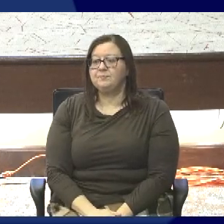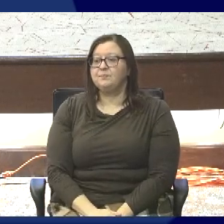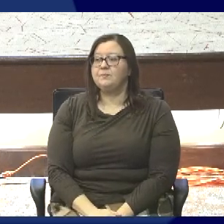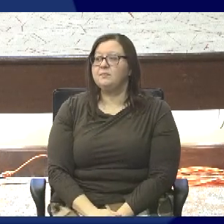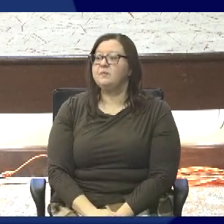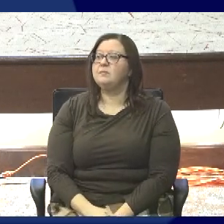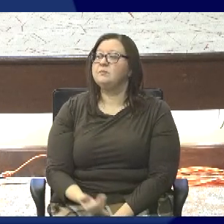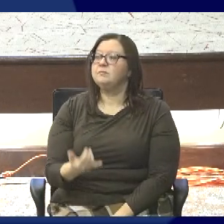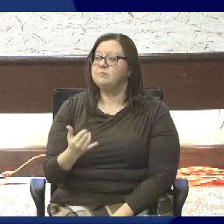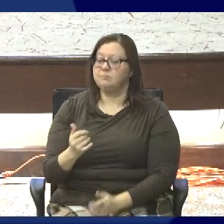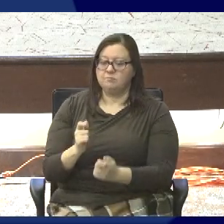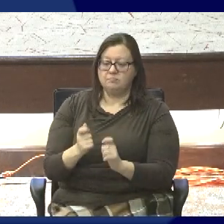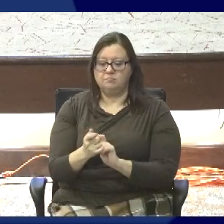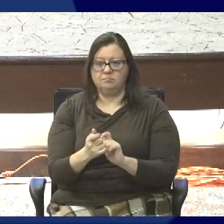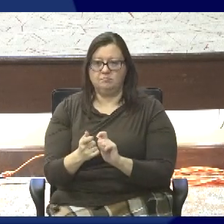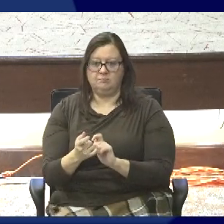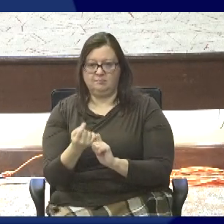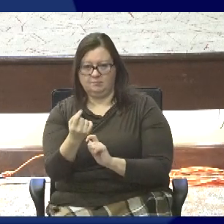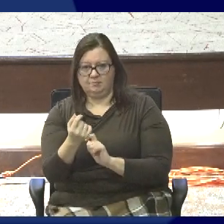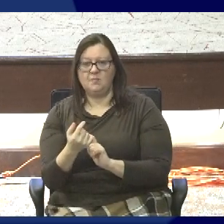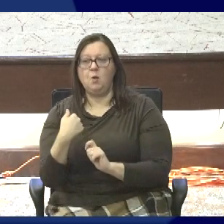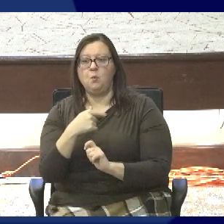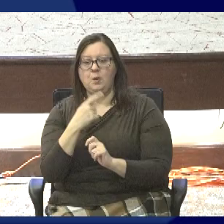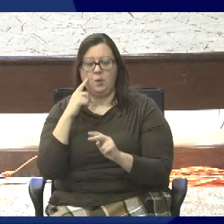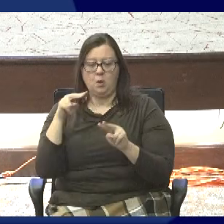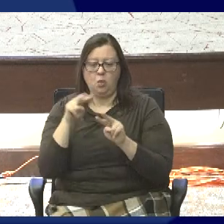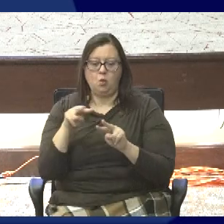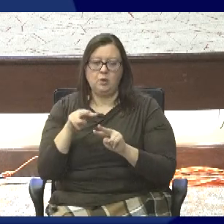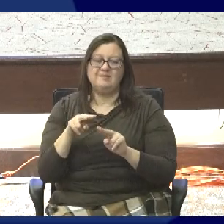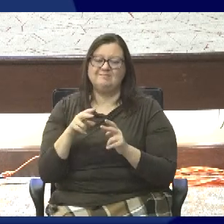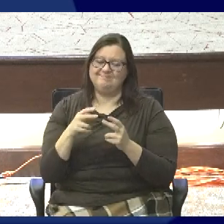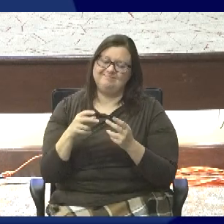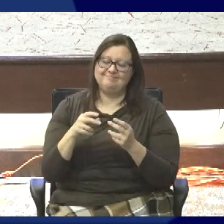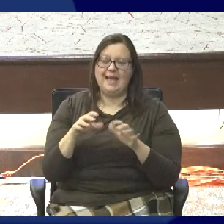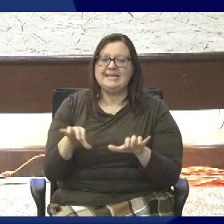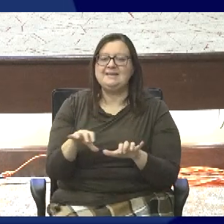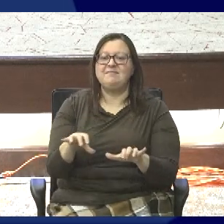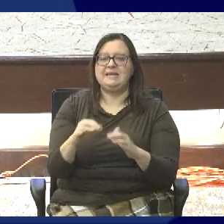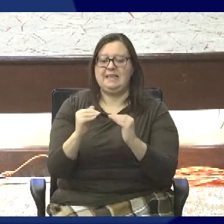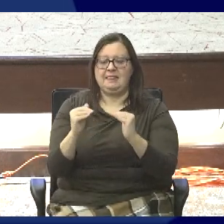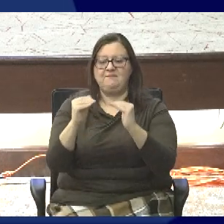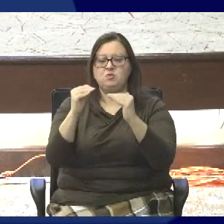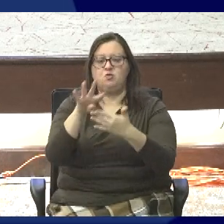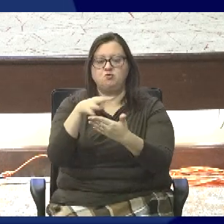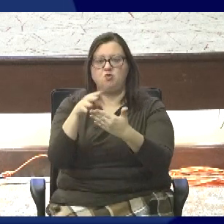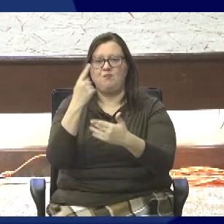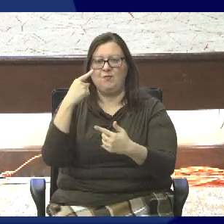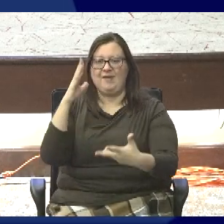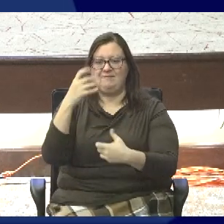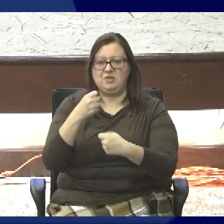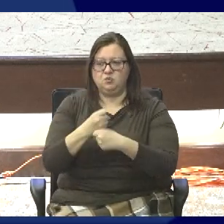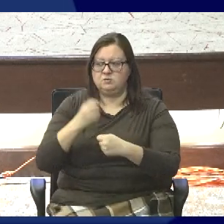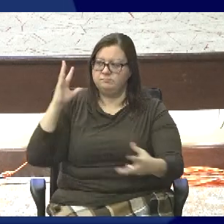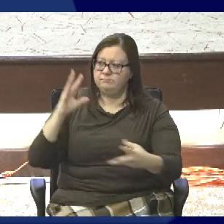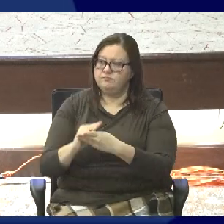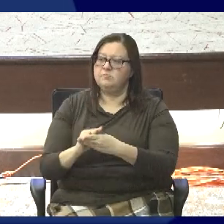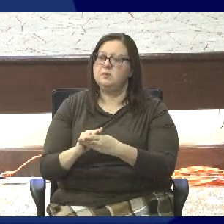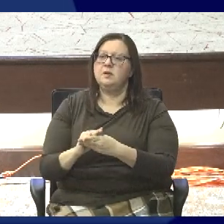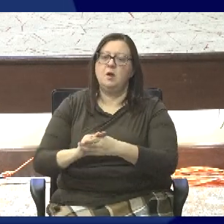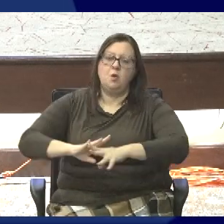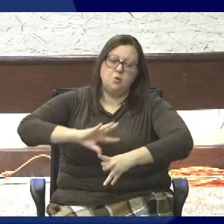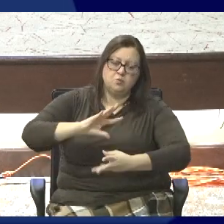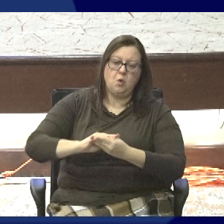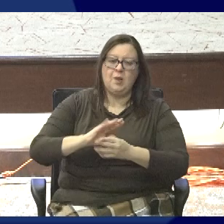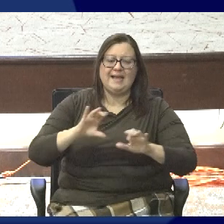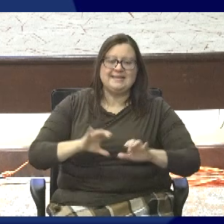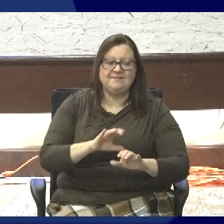So now I want to shift gears a little bit. We want to look at our activity levels. So this chart captures the last 5 years. It captures the total activity